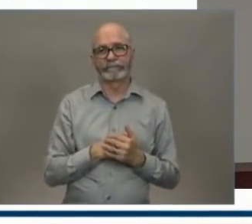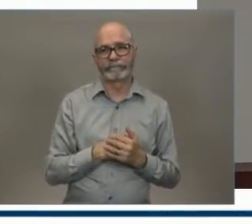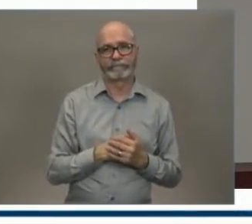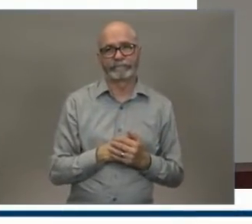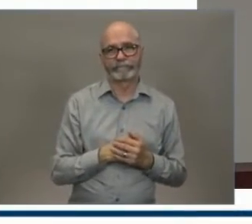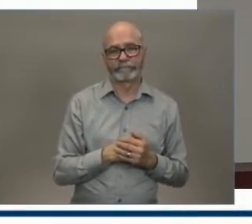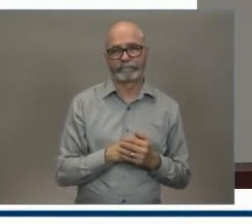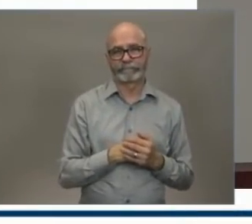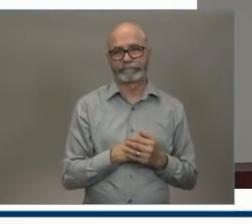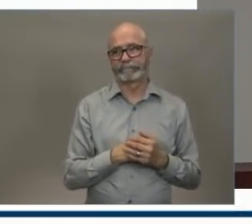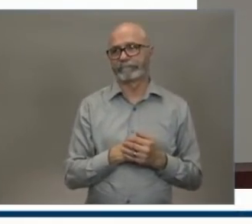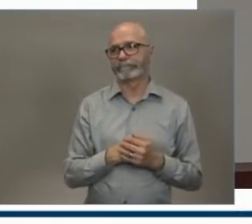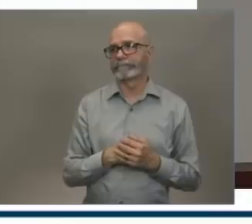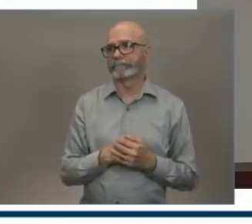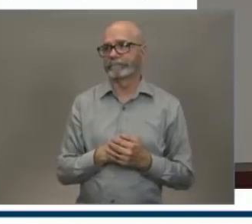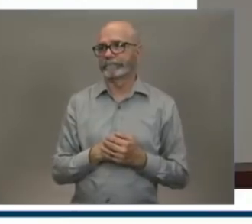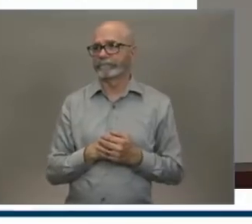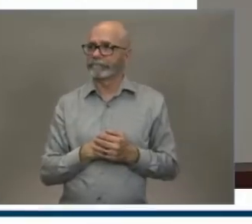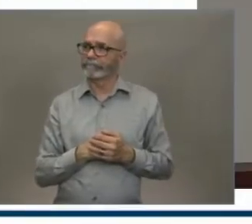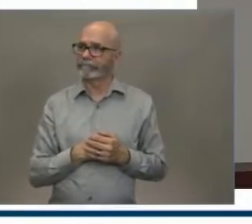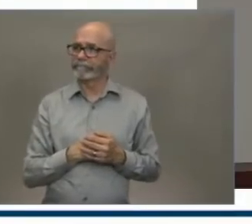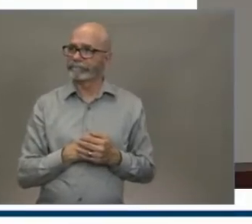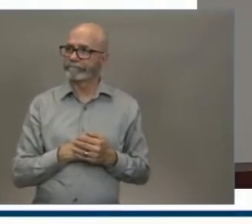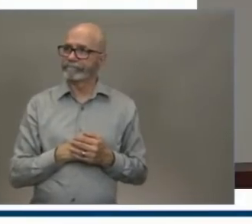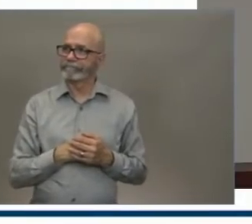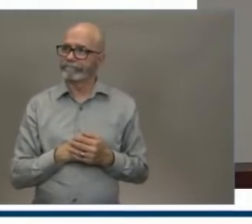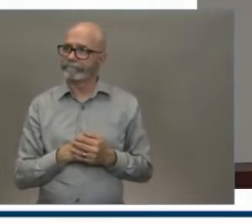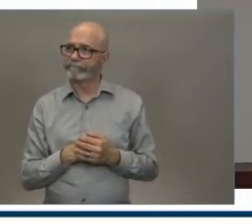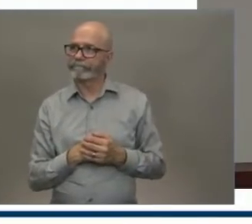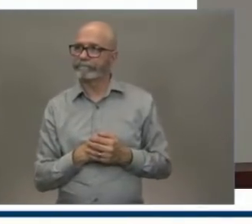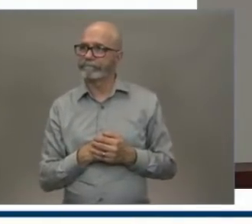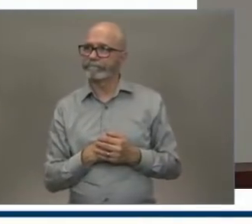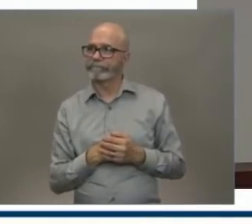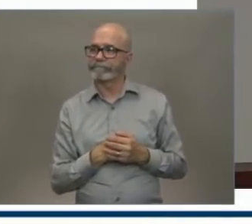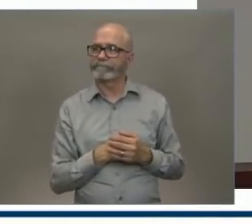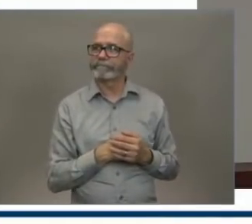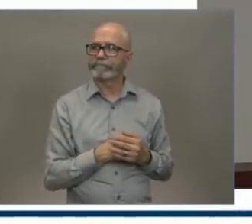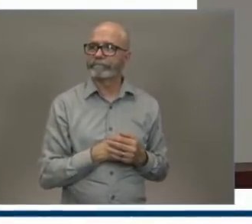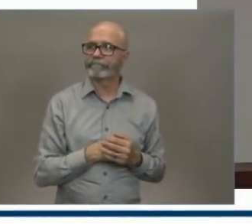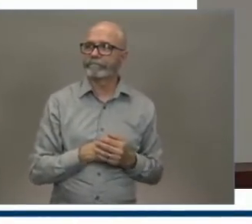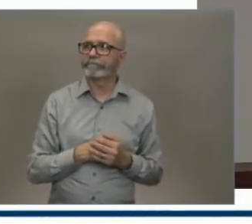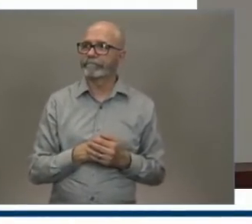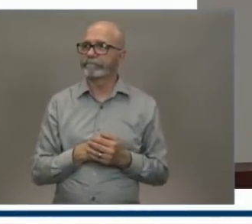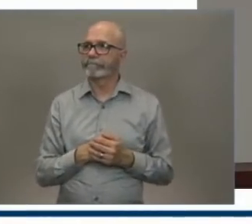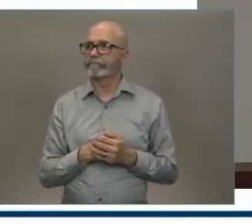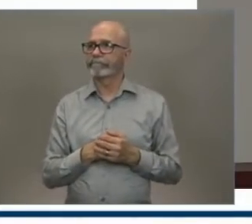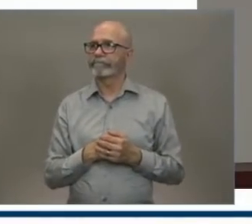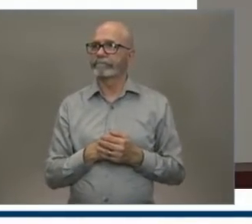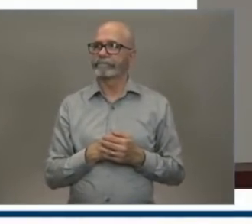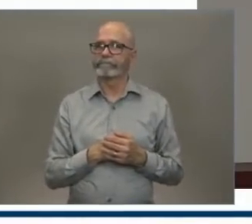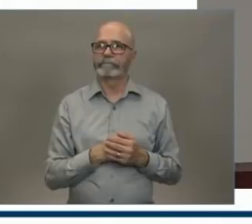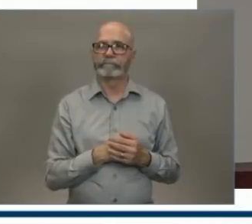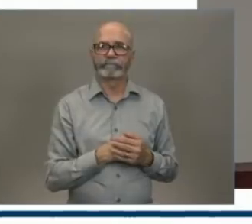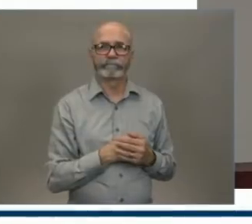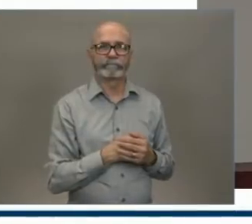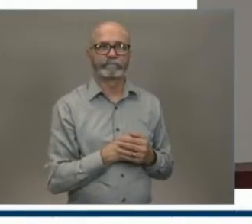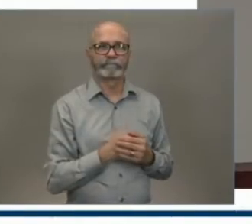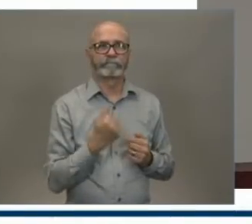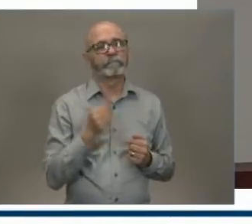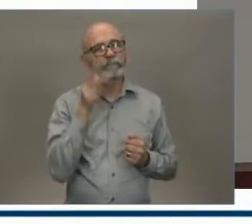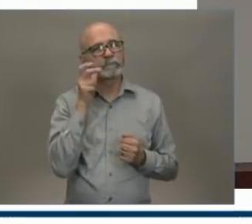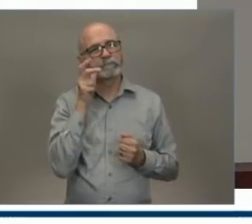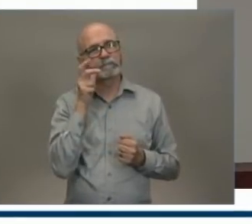To end up, I want to mention that, or come back to one of the priorities that I've talked